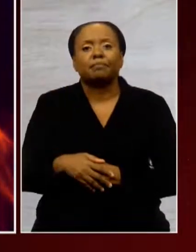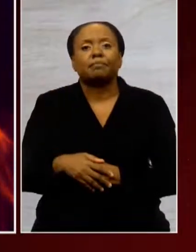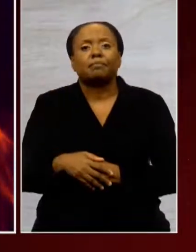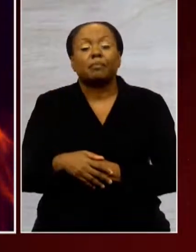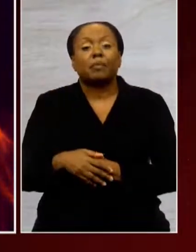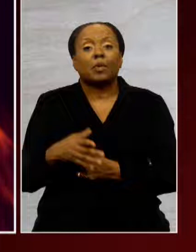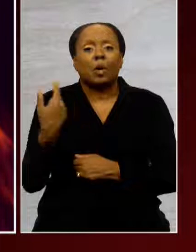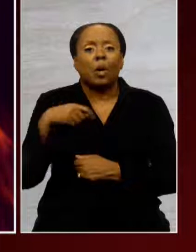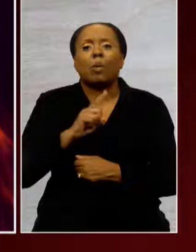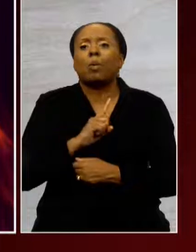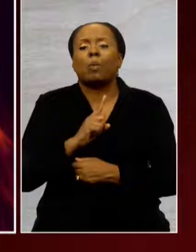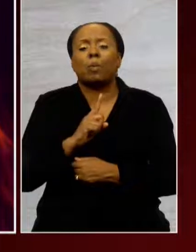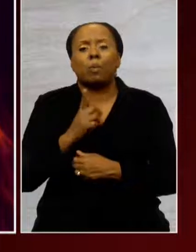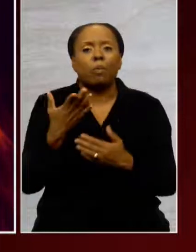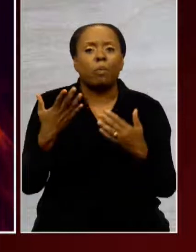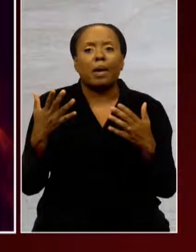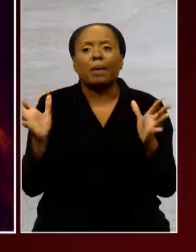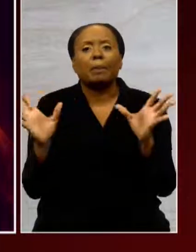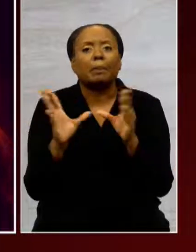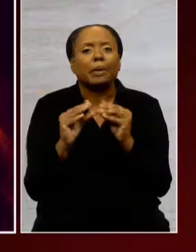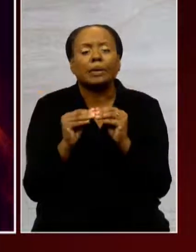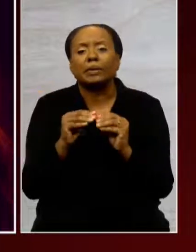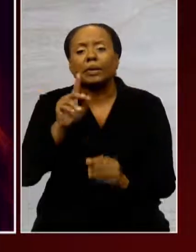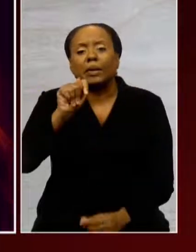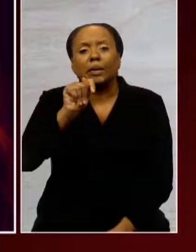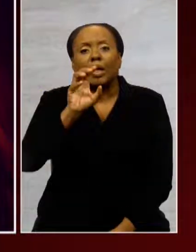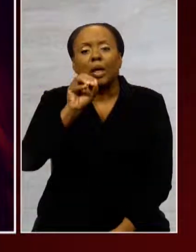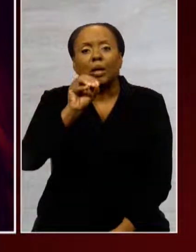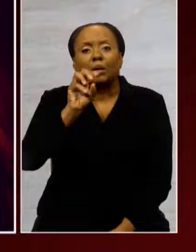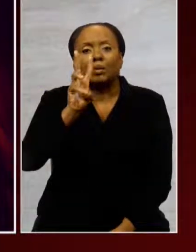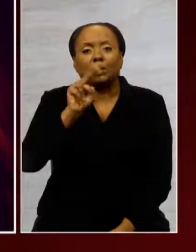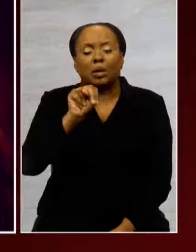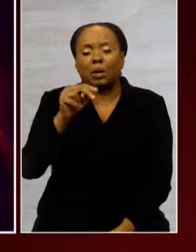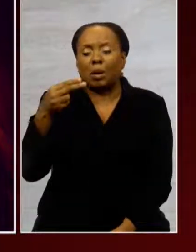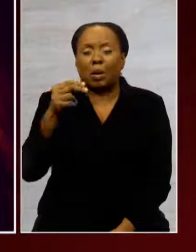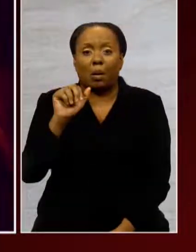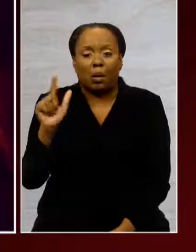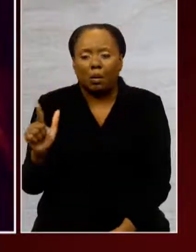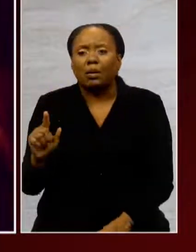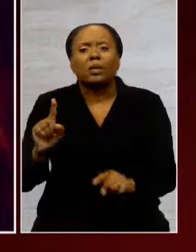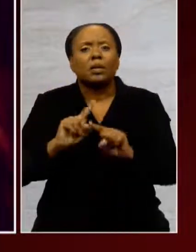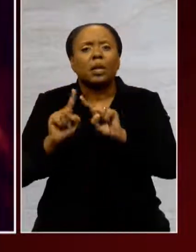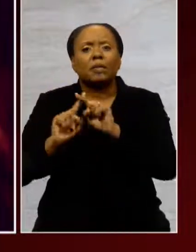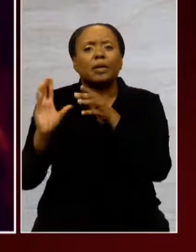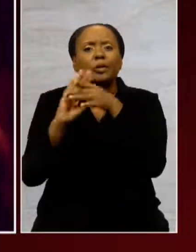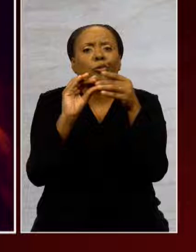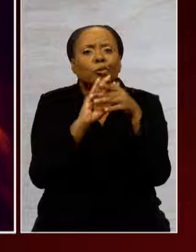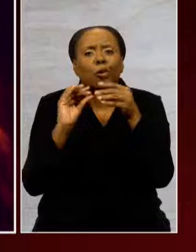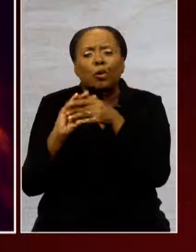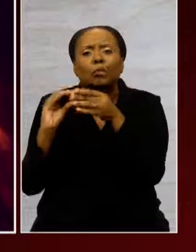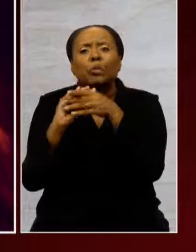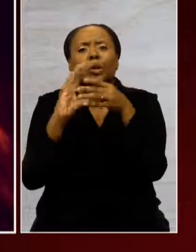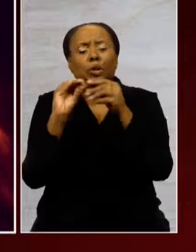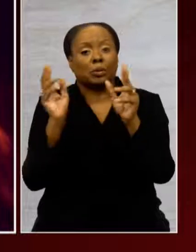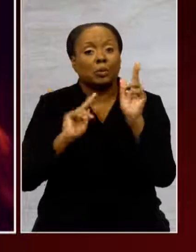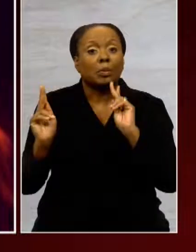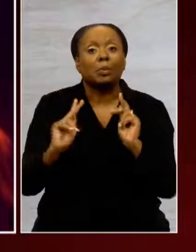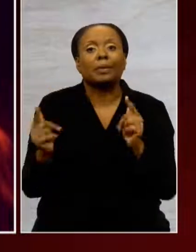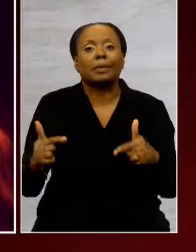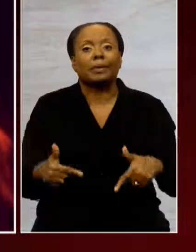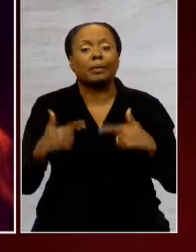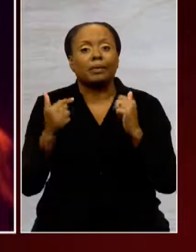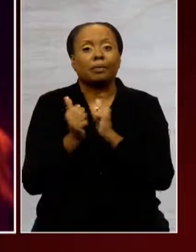people could have their input. You heard a number of stories coming from people living with those with disabilities, some